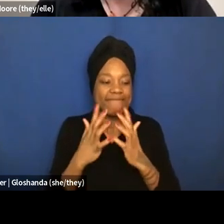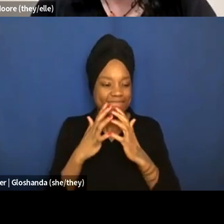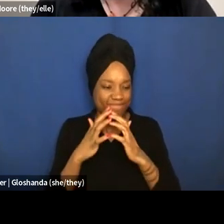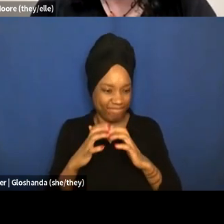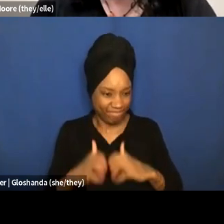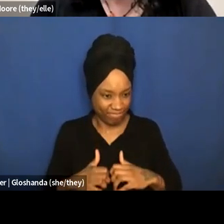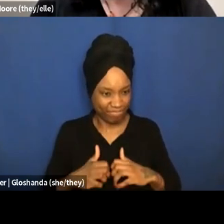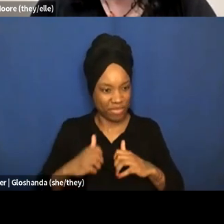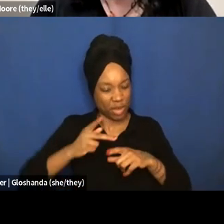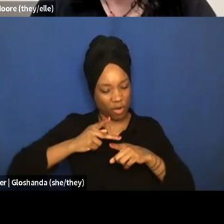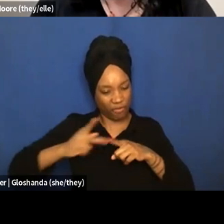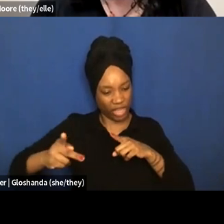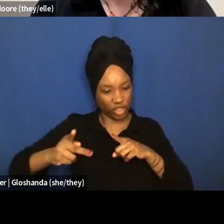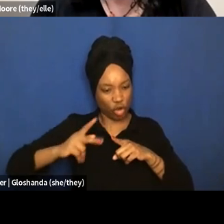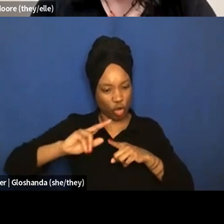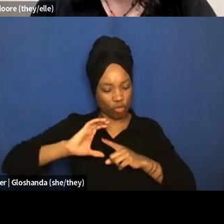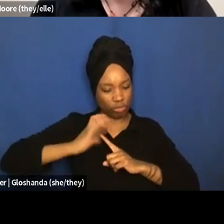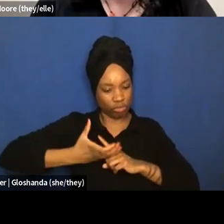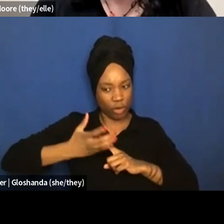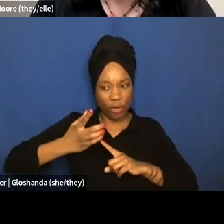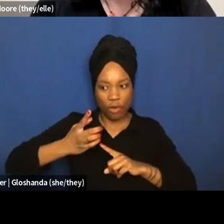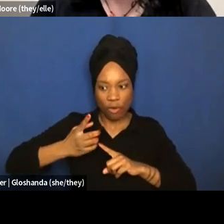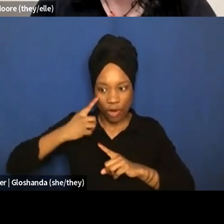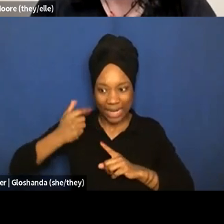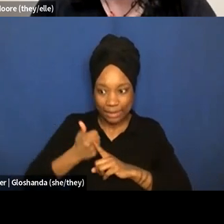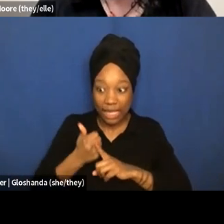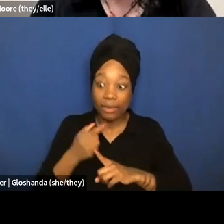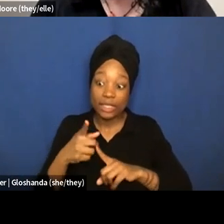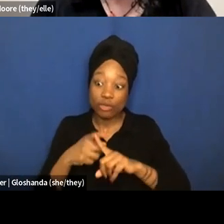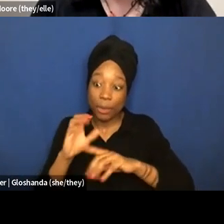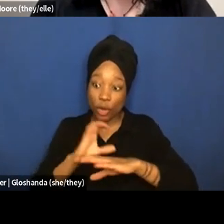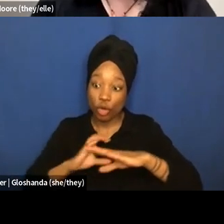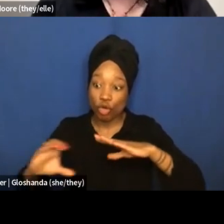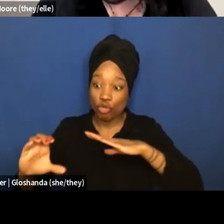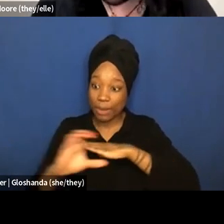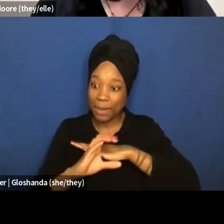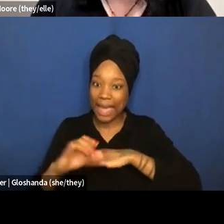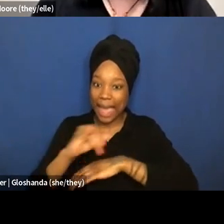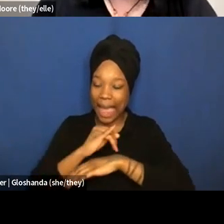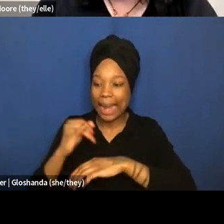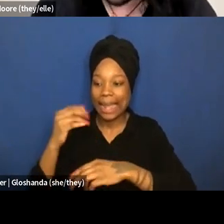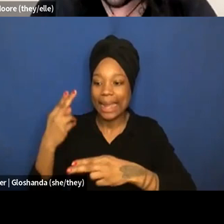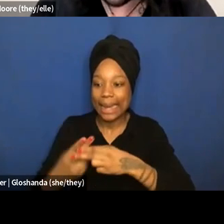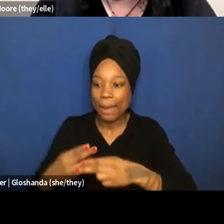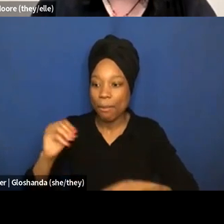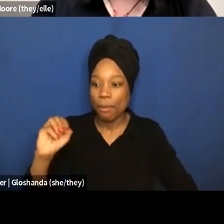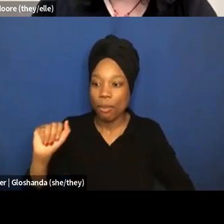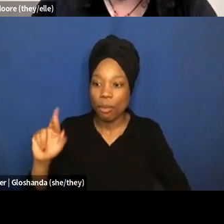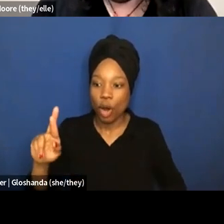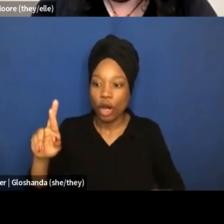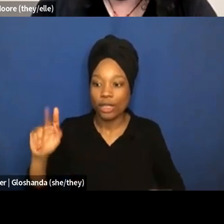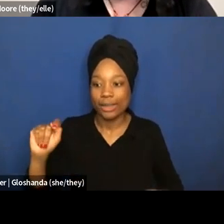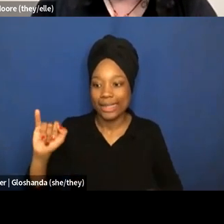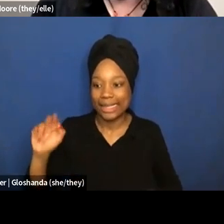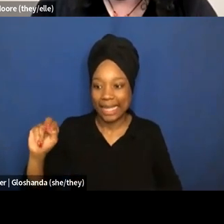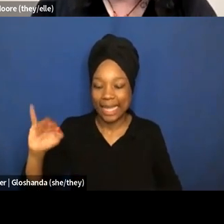deprofessionalizing himself, to play with this language. So he was from the Caribbean island of Martinique, ended up working